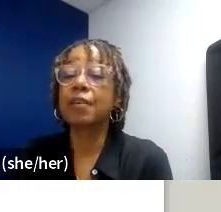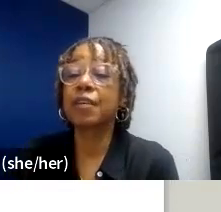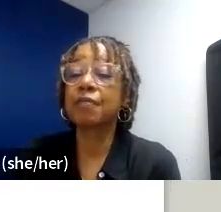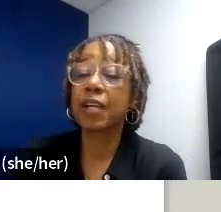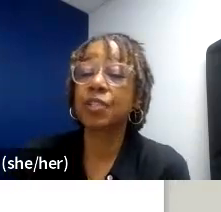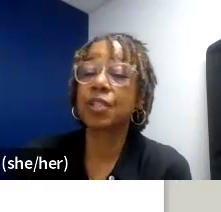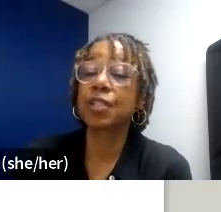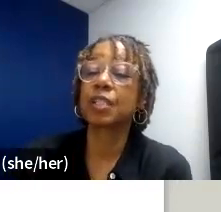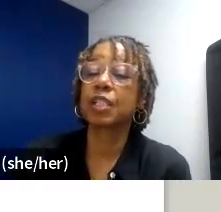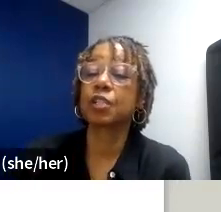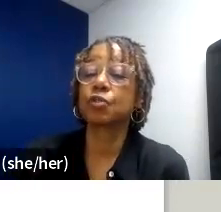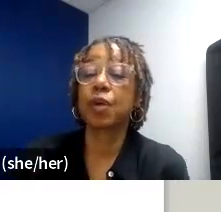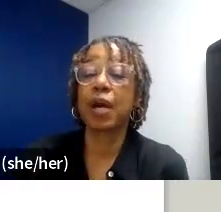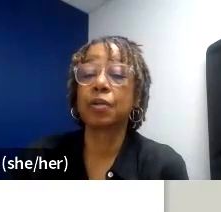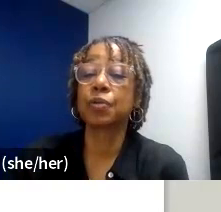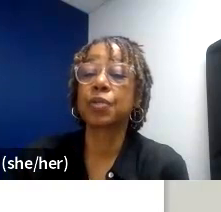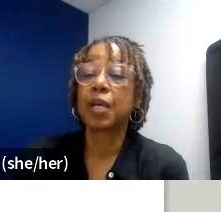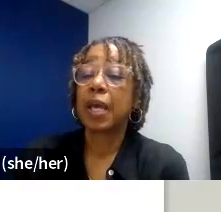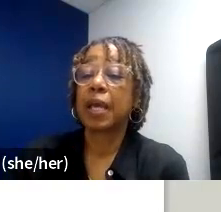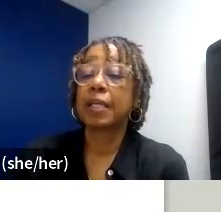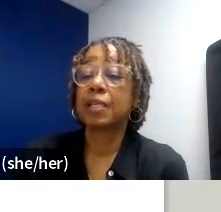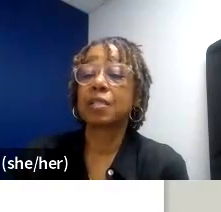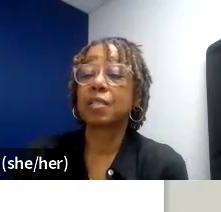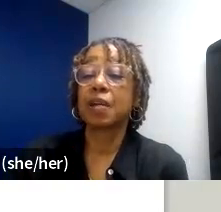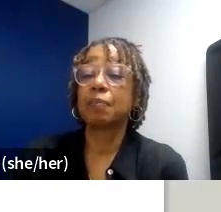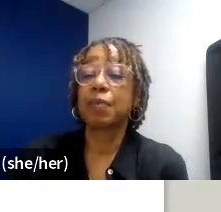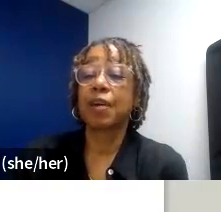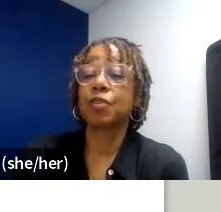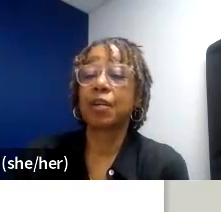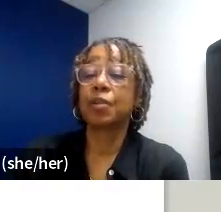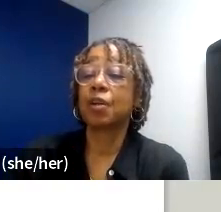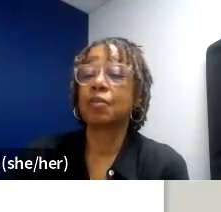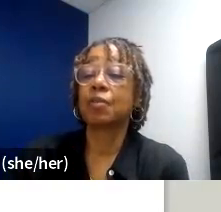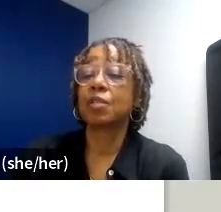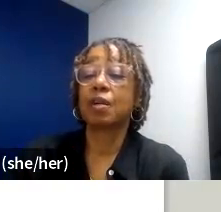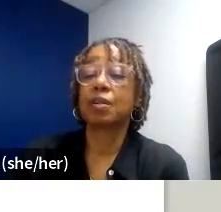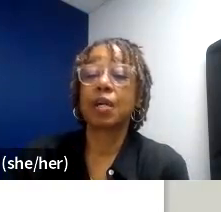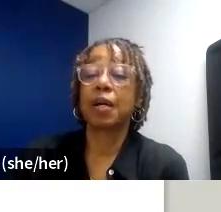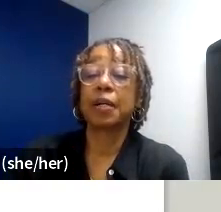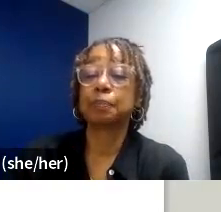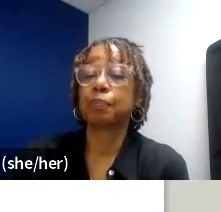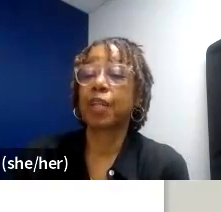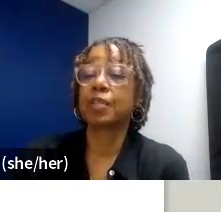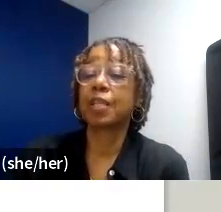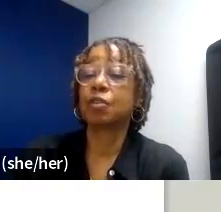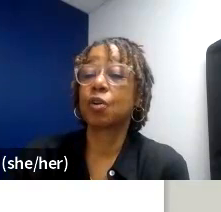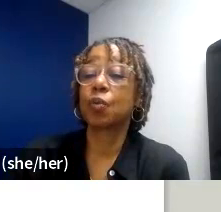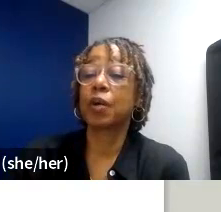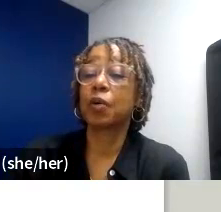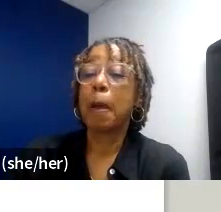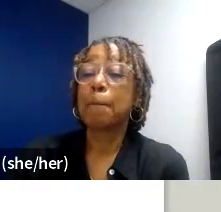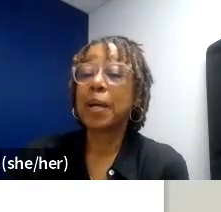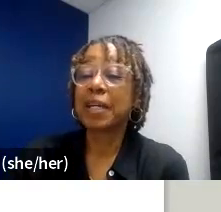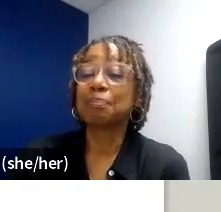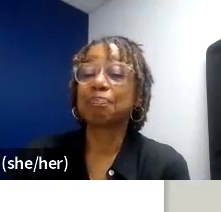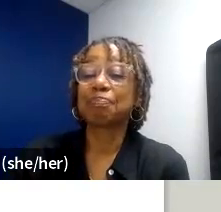of HIV infection in clinical trials. And if I try to read all this, y'all, it's not going to go